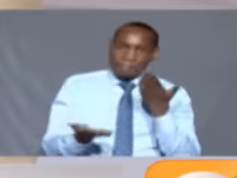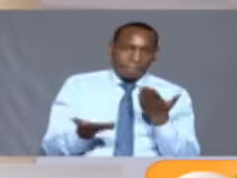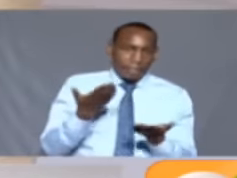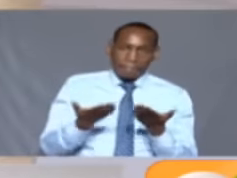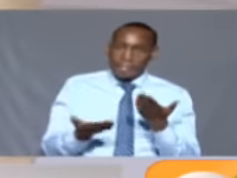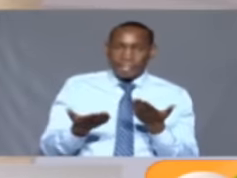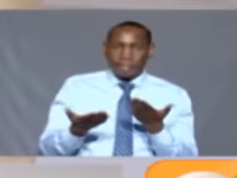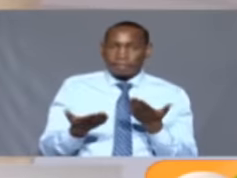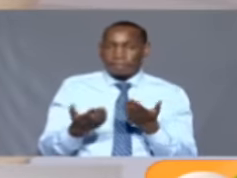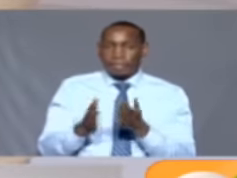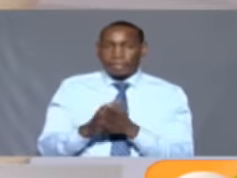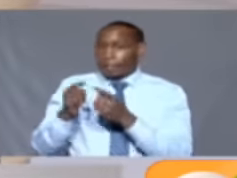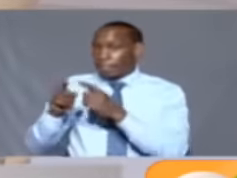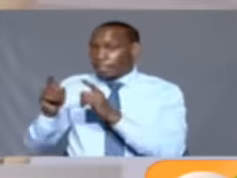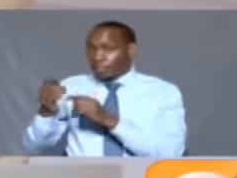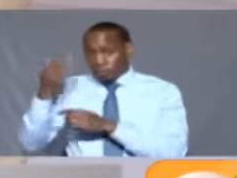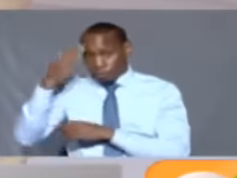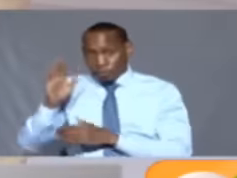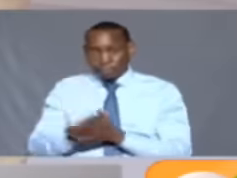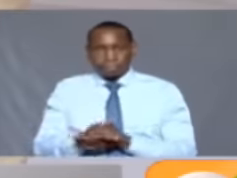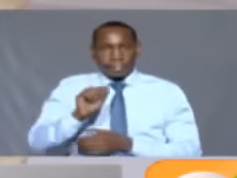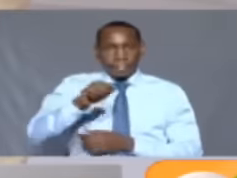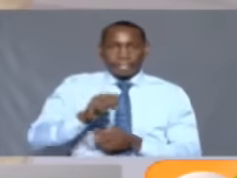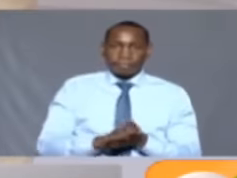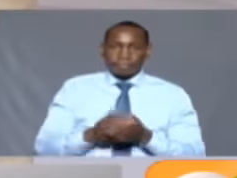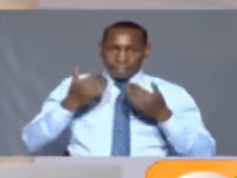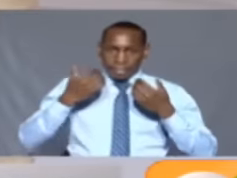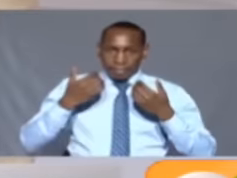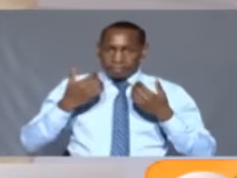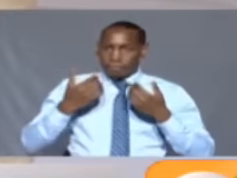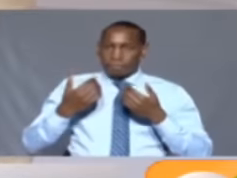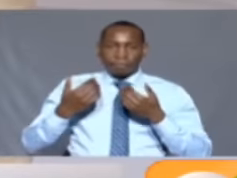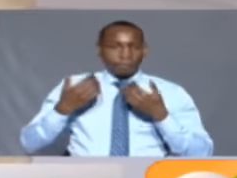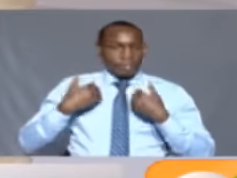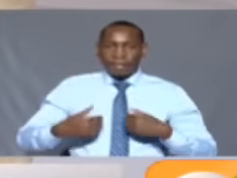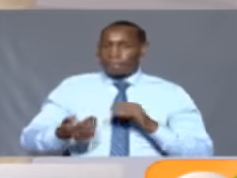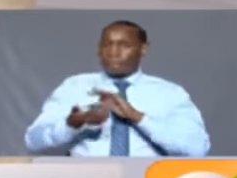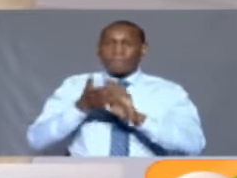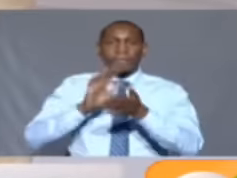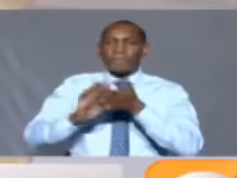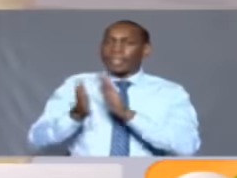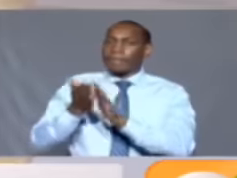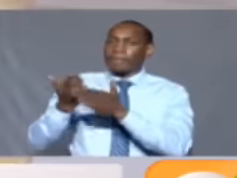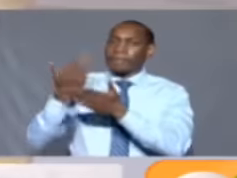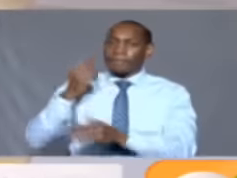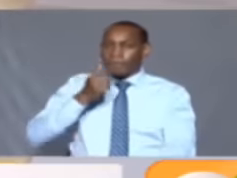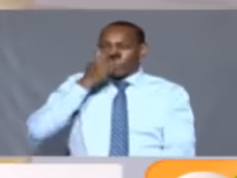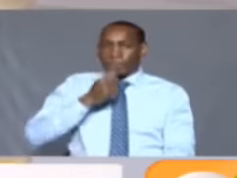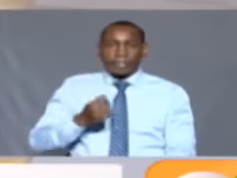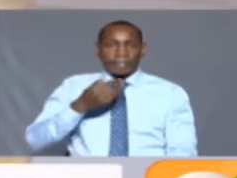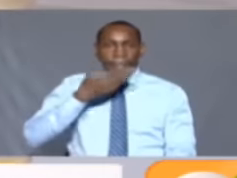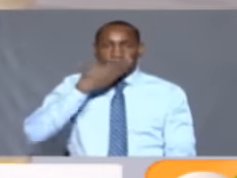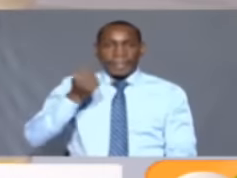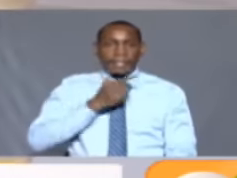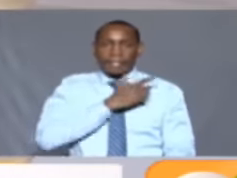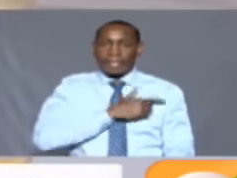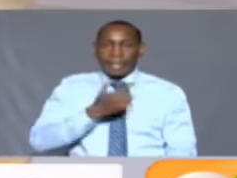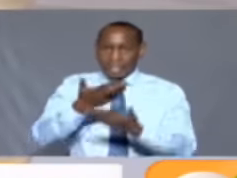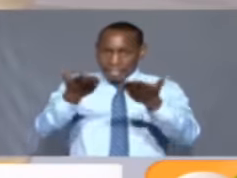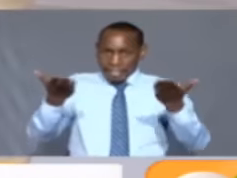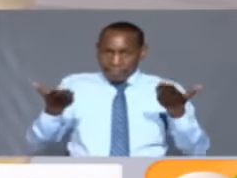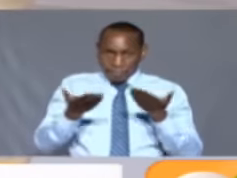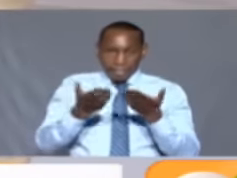but I don't. But you don't know? Yeah. You don't know? For me, I forgive him a long time ago, and I wish him the best of luck where he is.